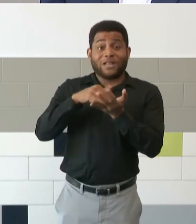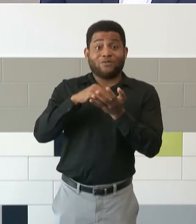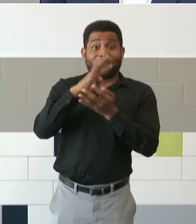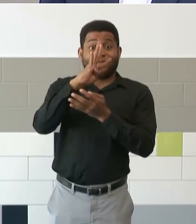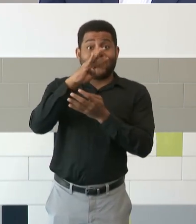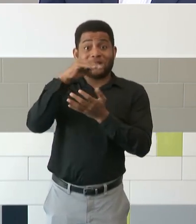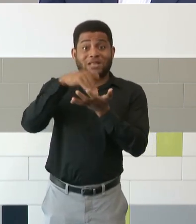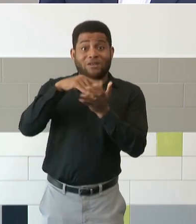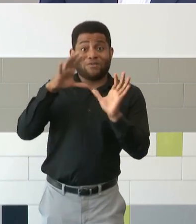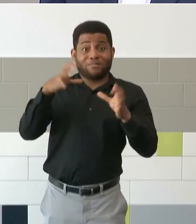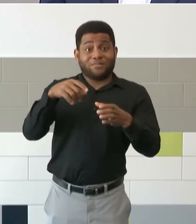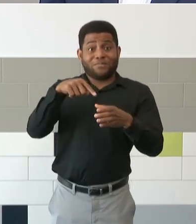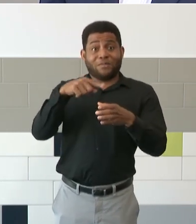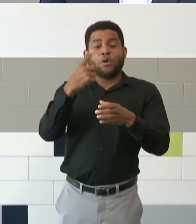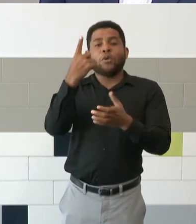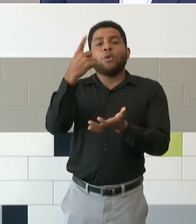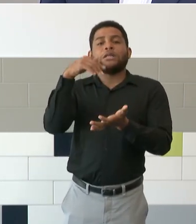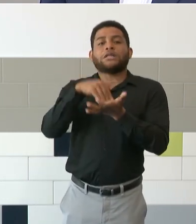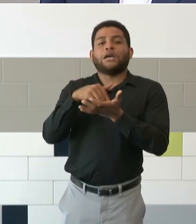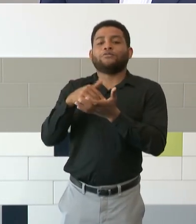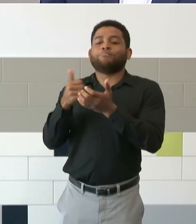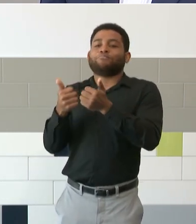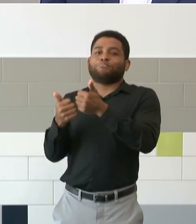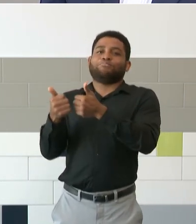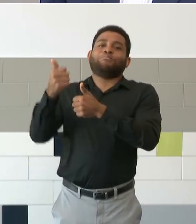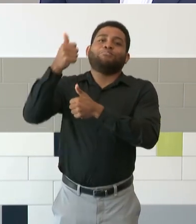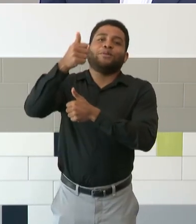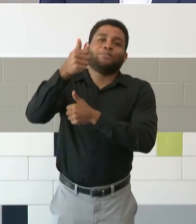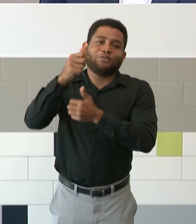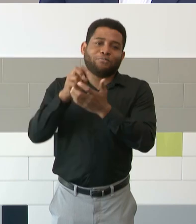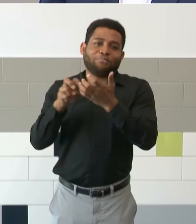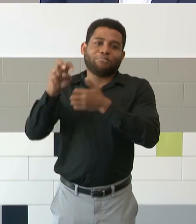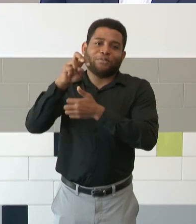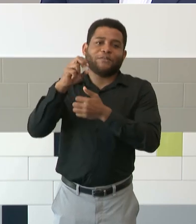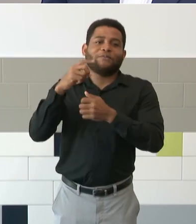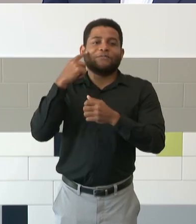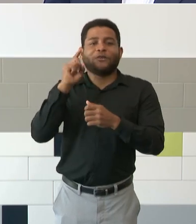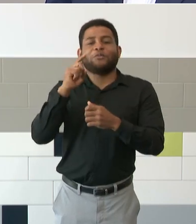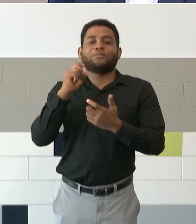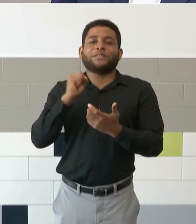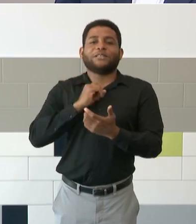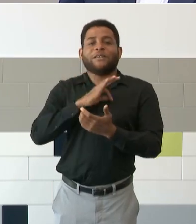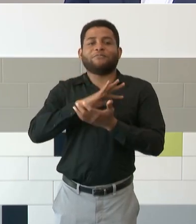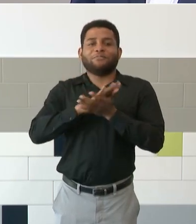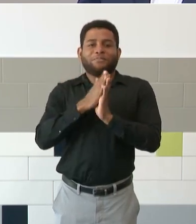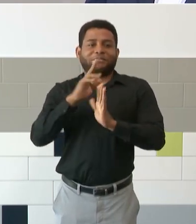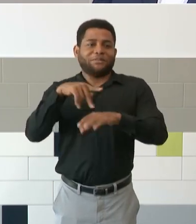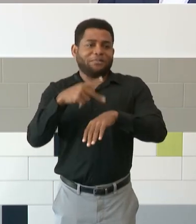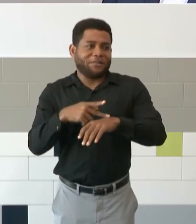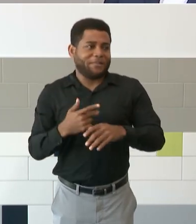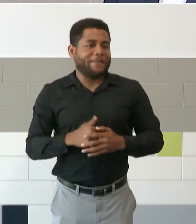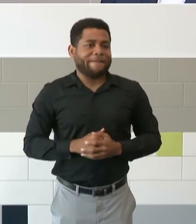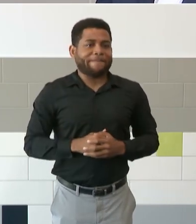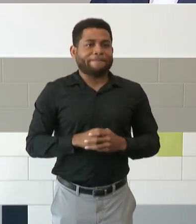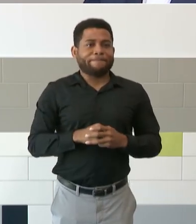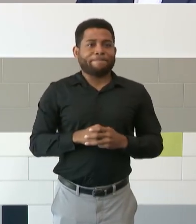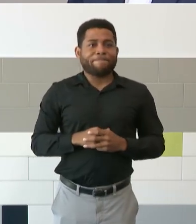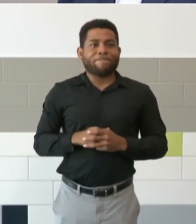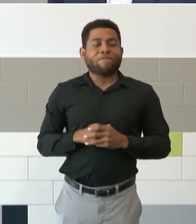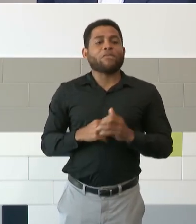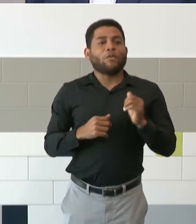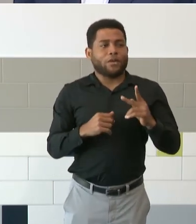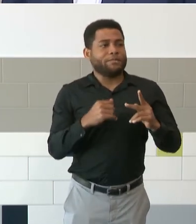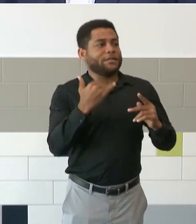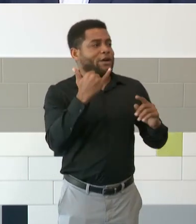DC Central staff and also school principals. Hey, Mayor, for you again. The complaint against